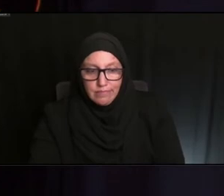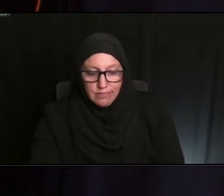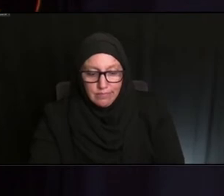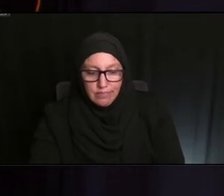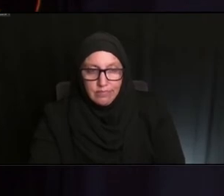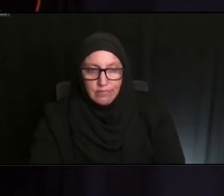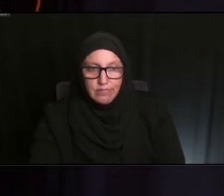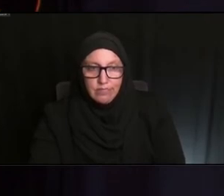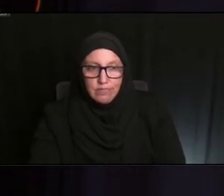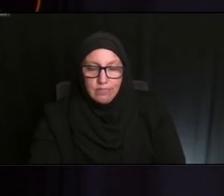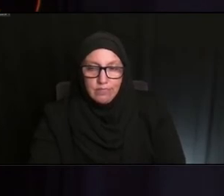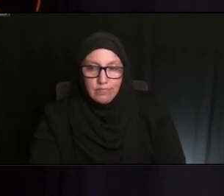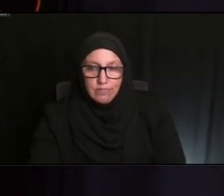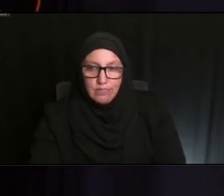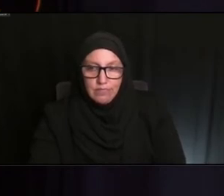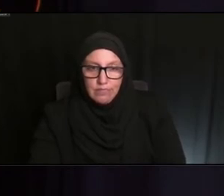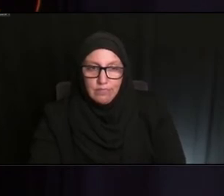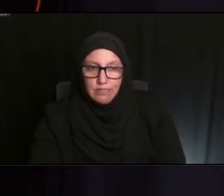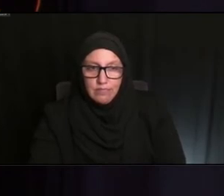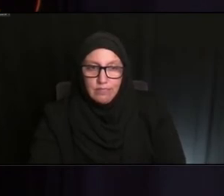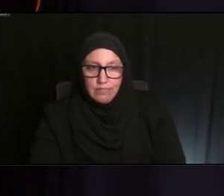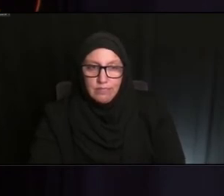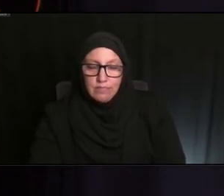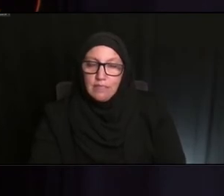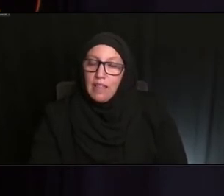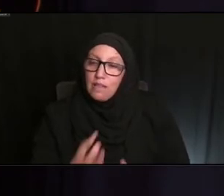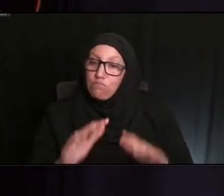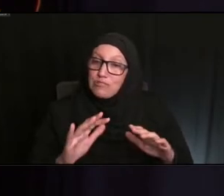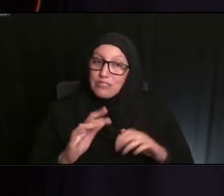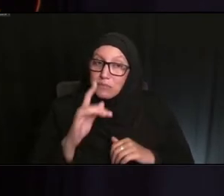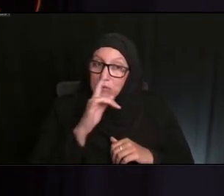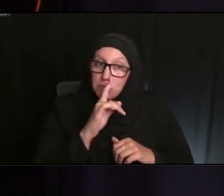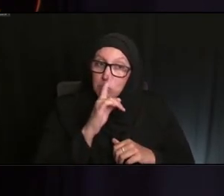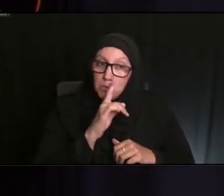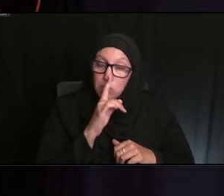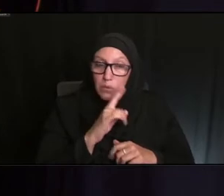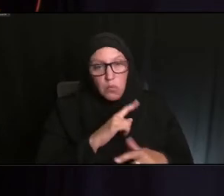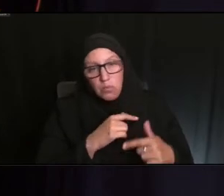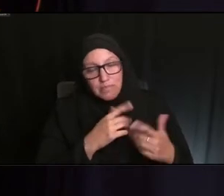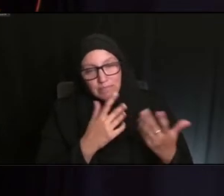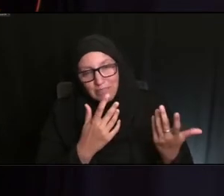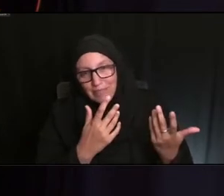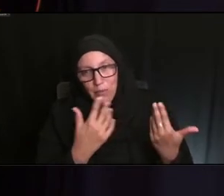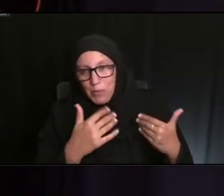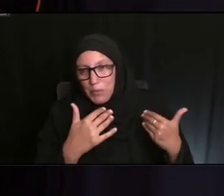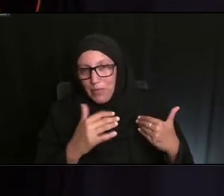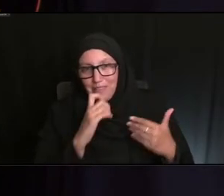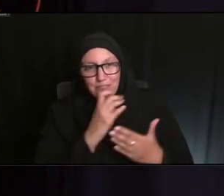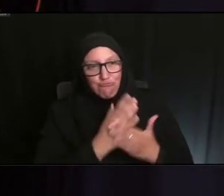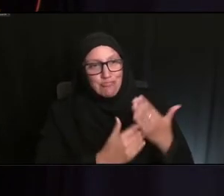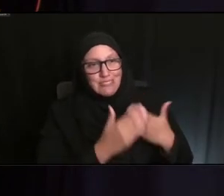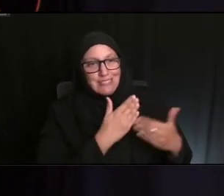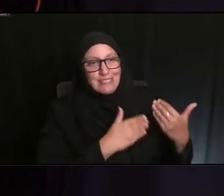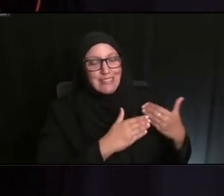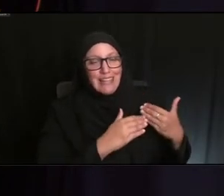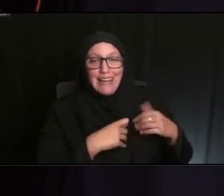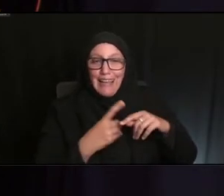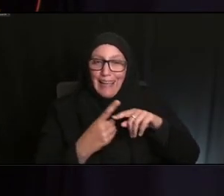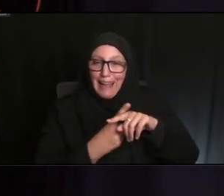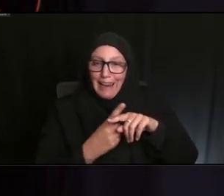that. If anyone, we don't study. This is, if you live in England, you probably study Tudor